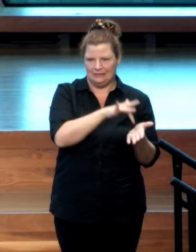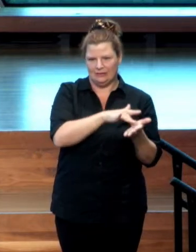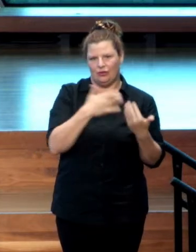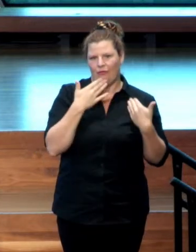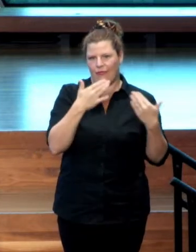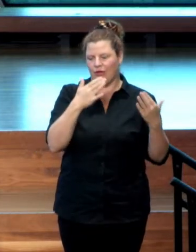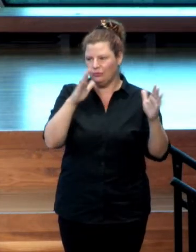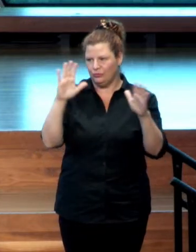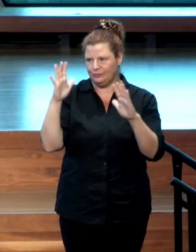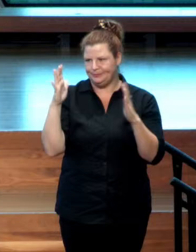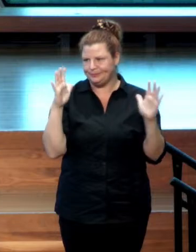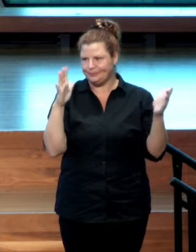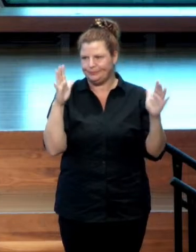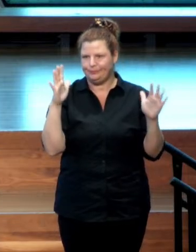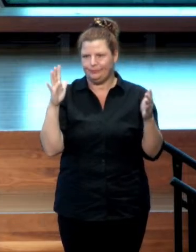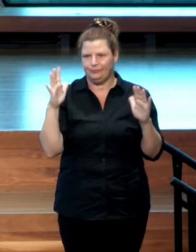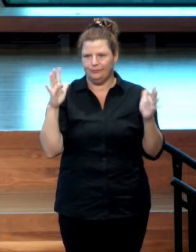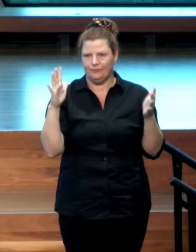much.